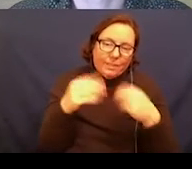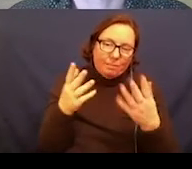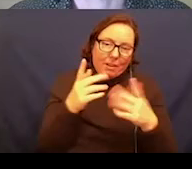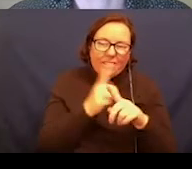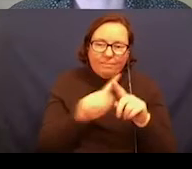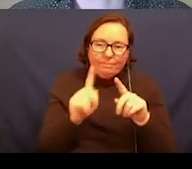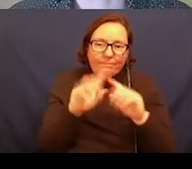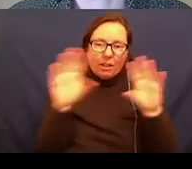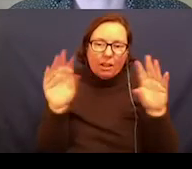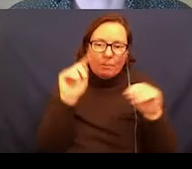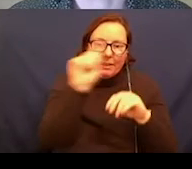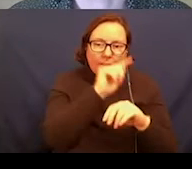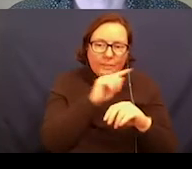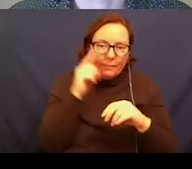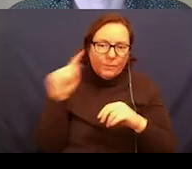suppliers.